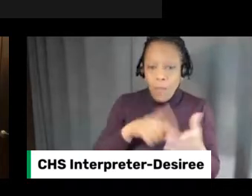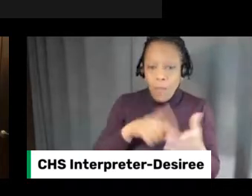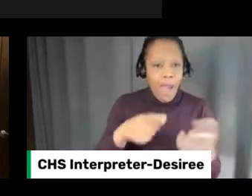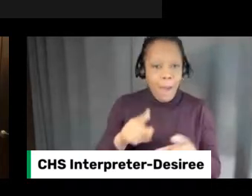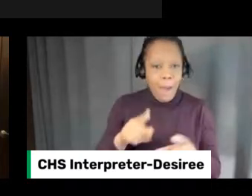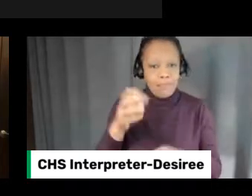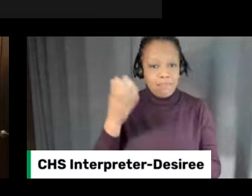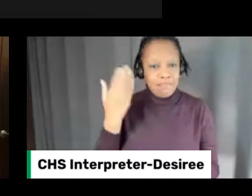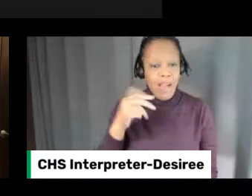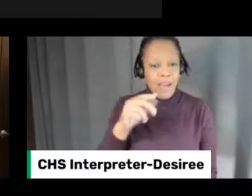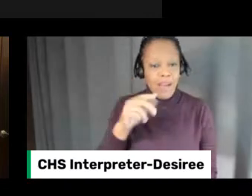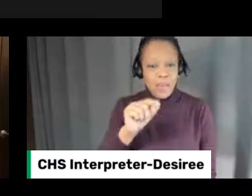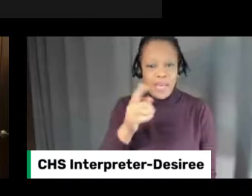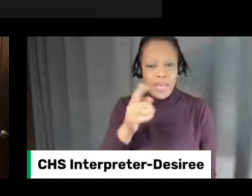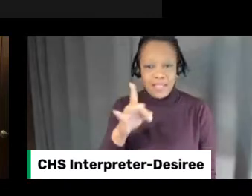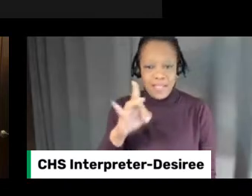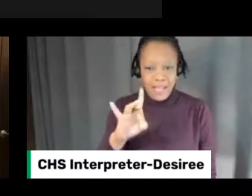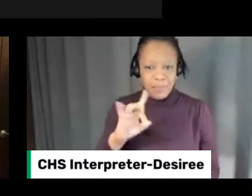If we go to the next.